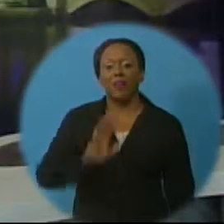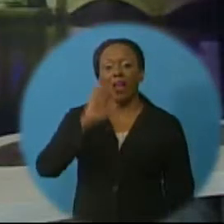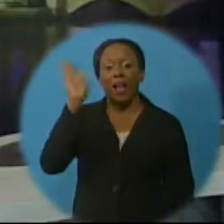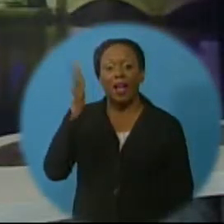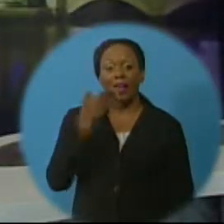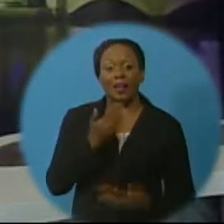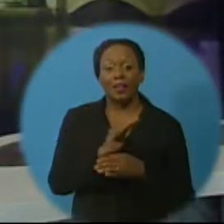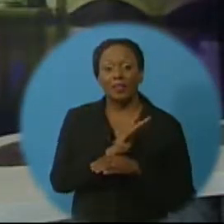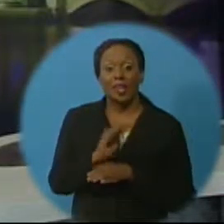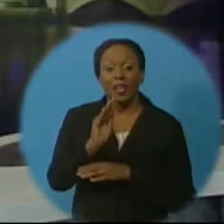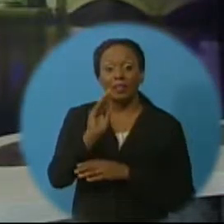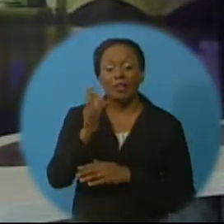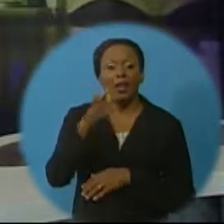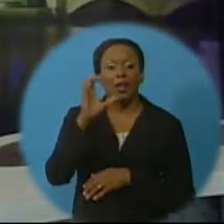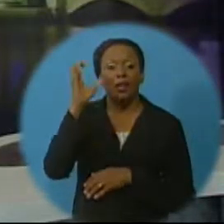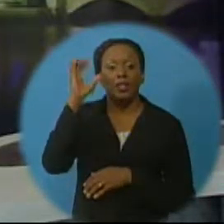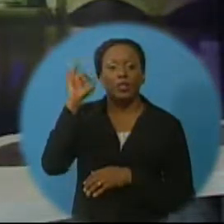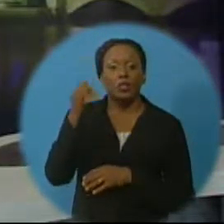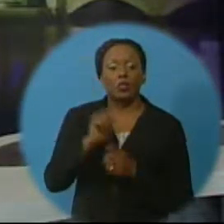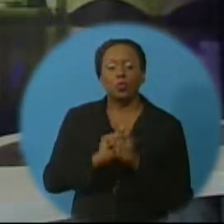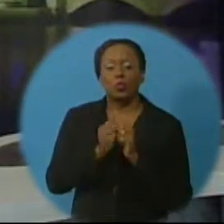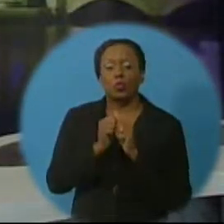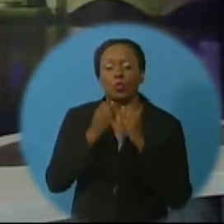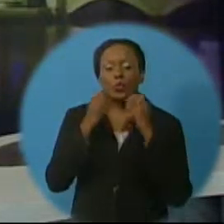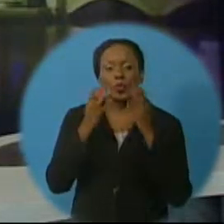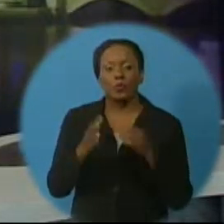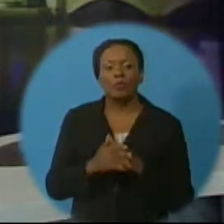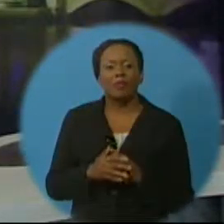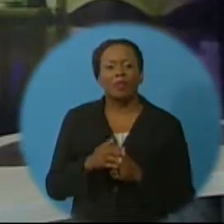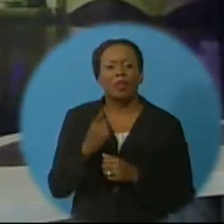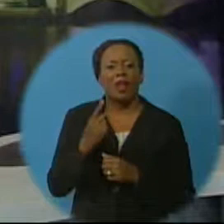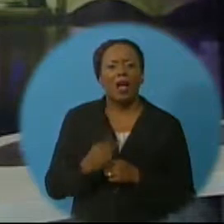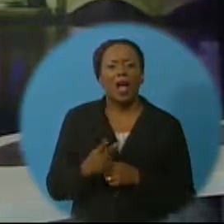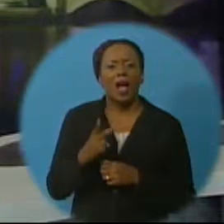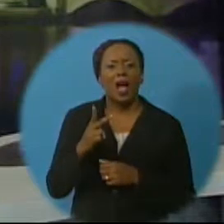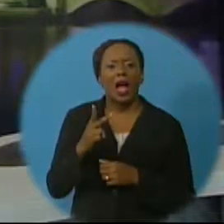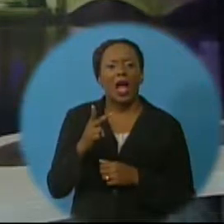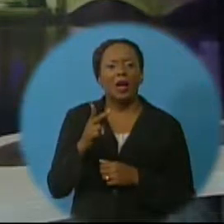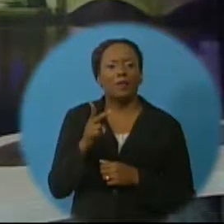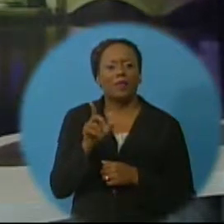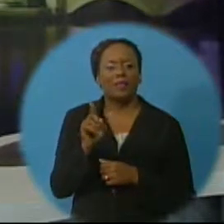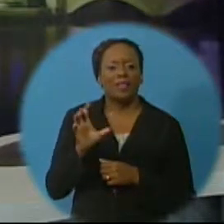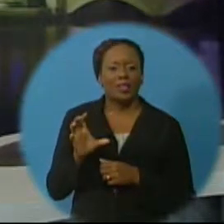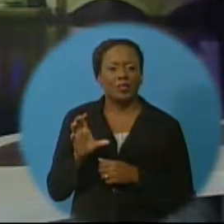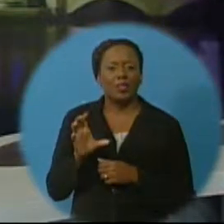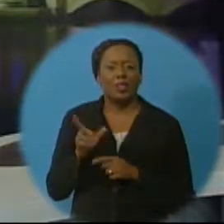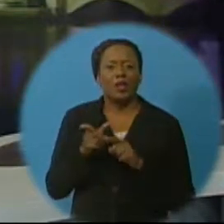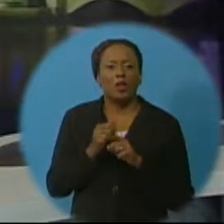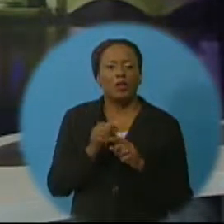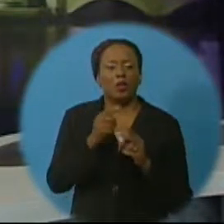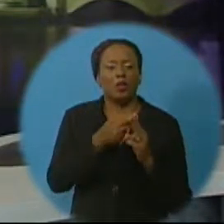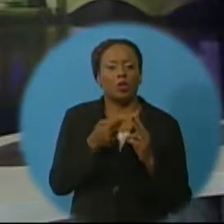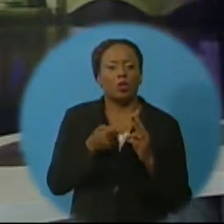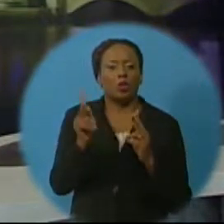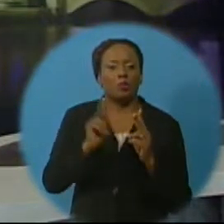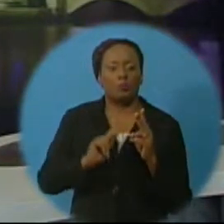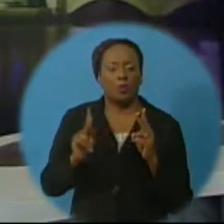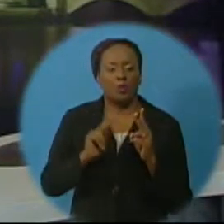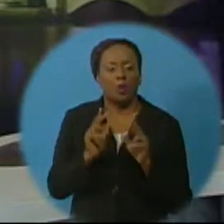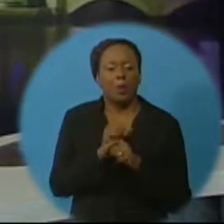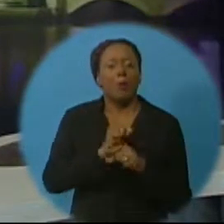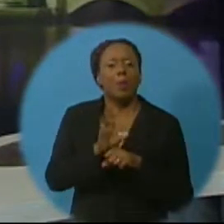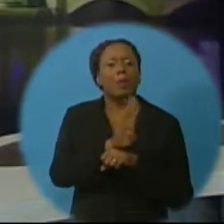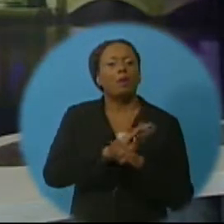Hi, good evening. I'm Shane Jones with the Lime Sports World. Half centuries from Omar Phillips and Shane Dowrich put Barbados in a